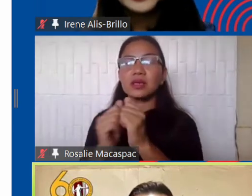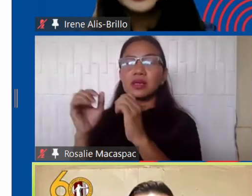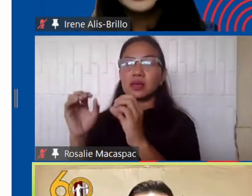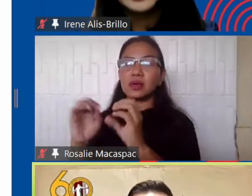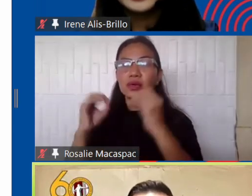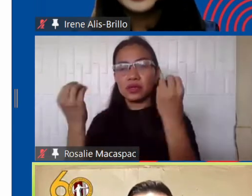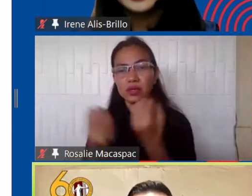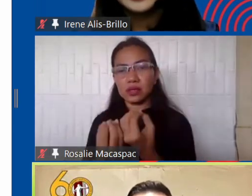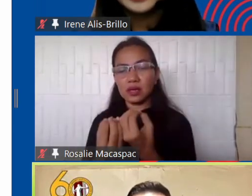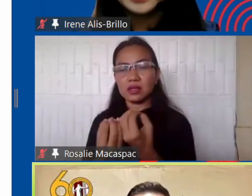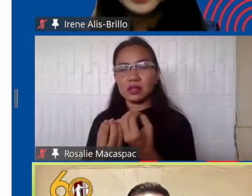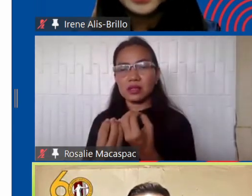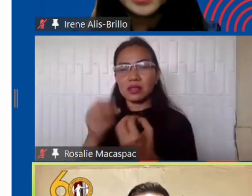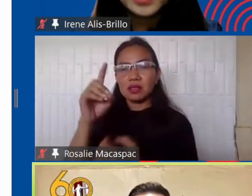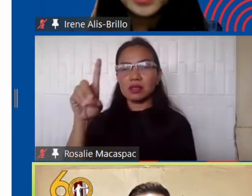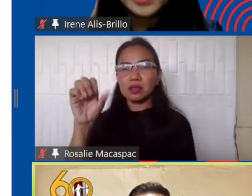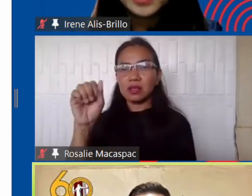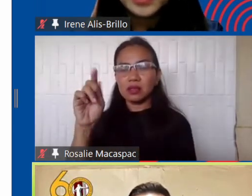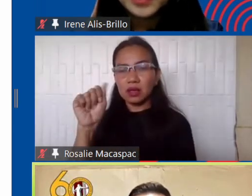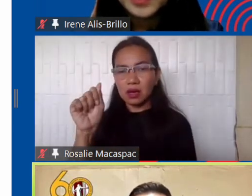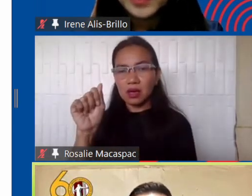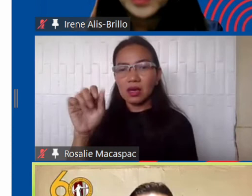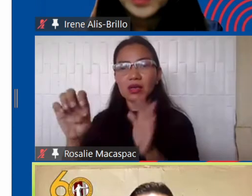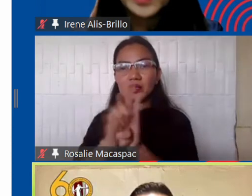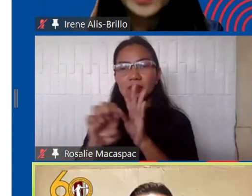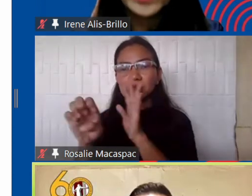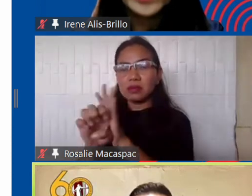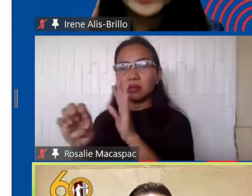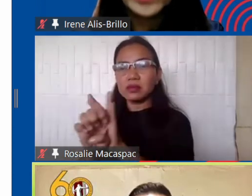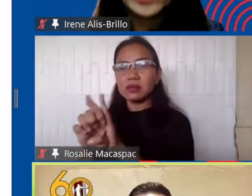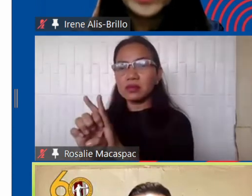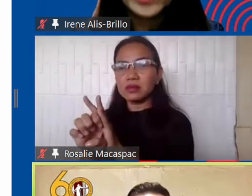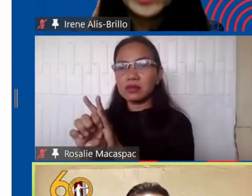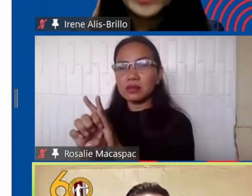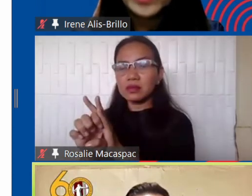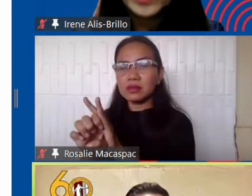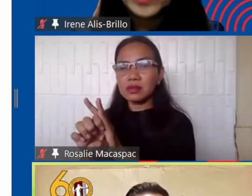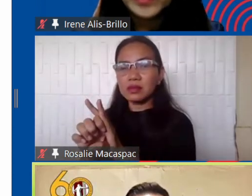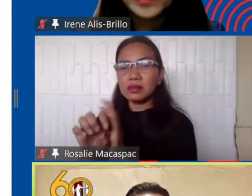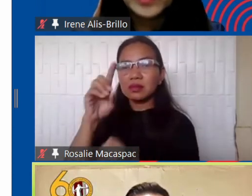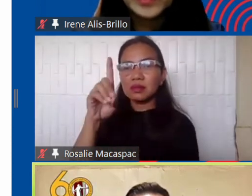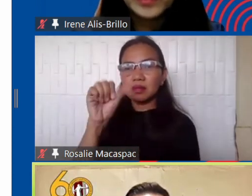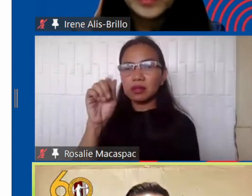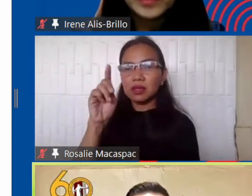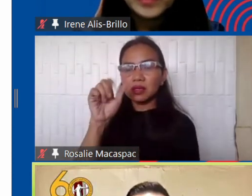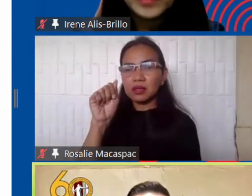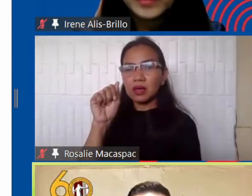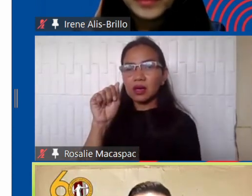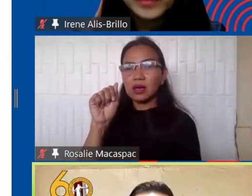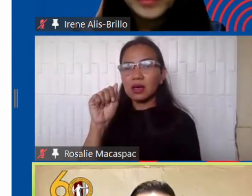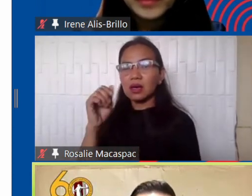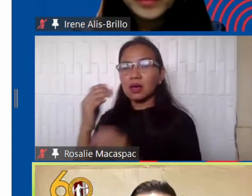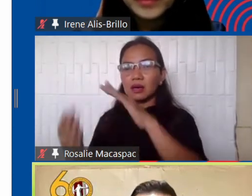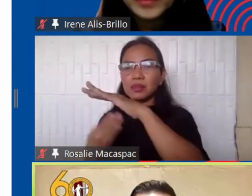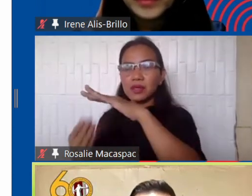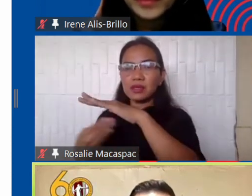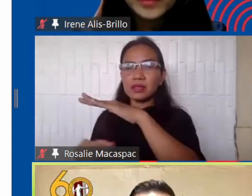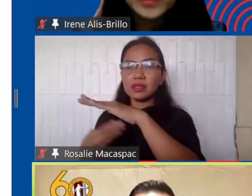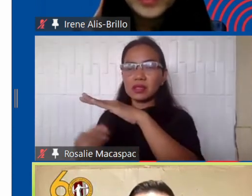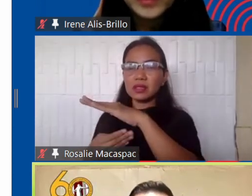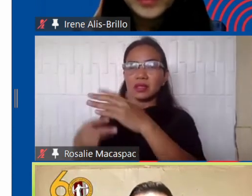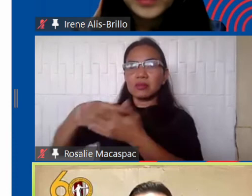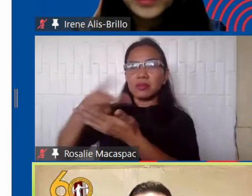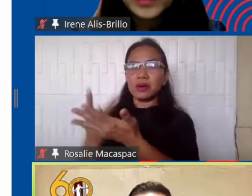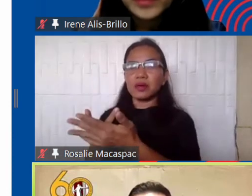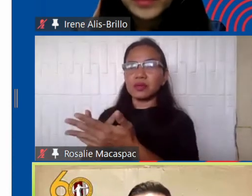of data. So, for example, you can have a database as part of your data repository.